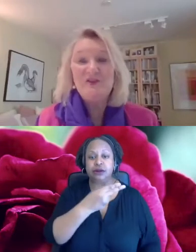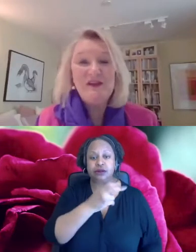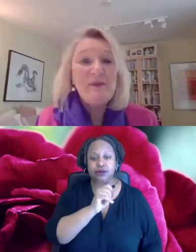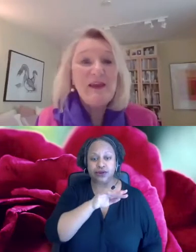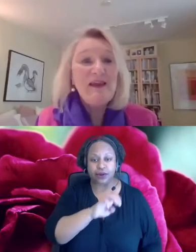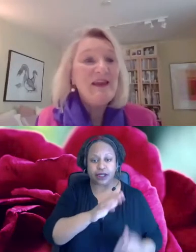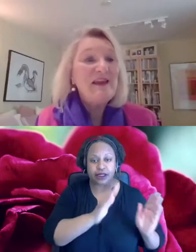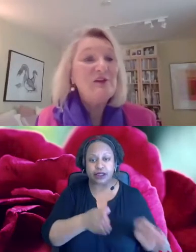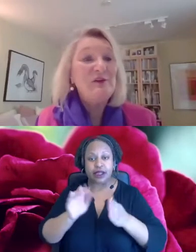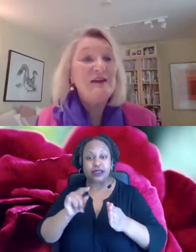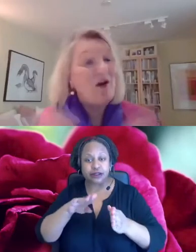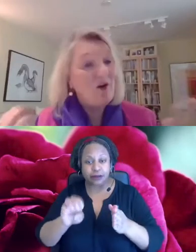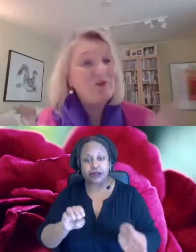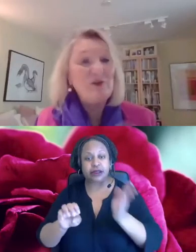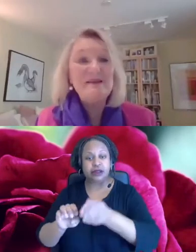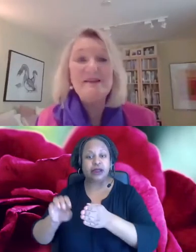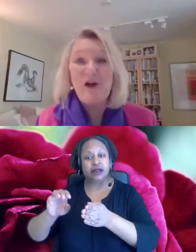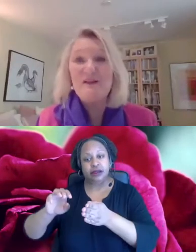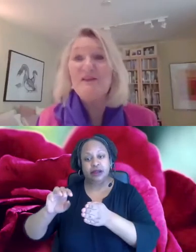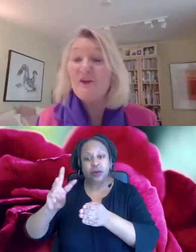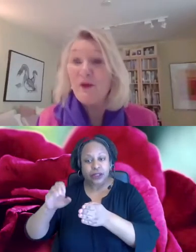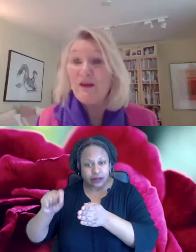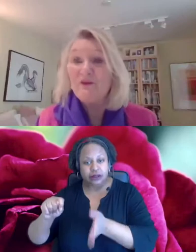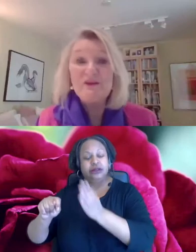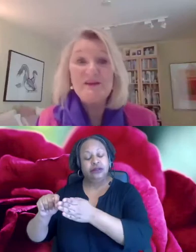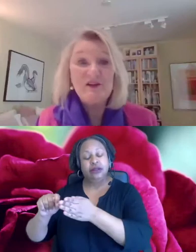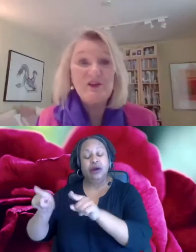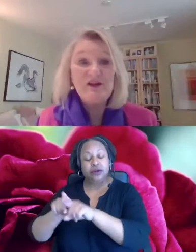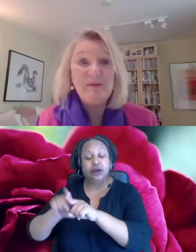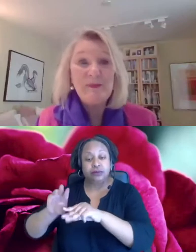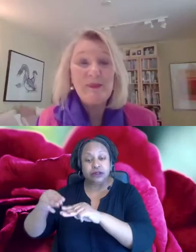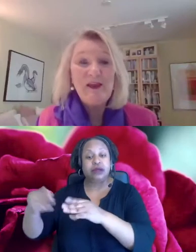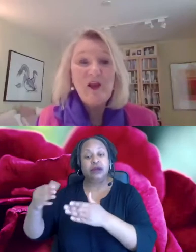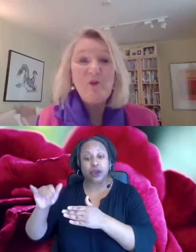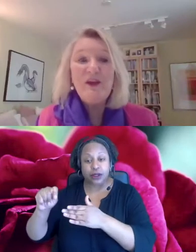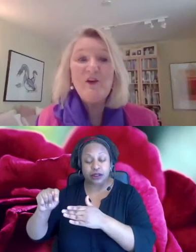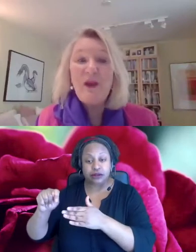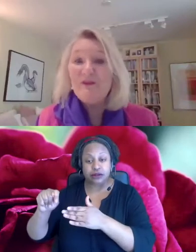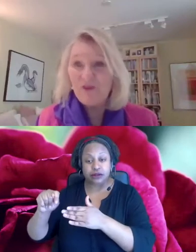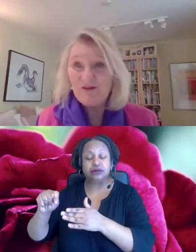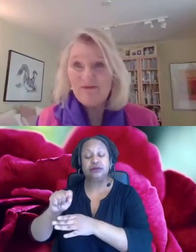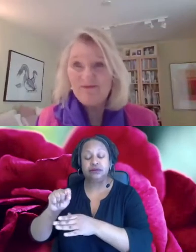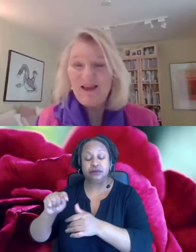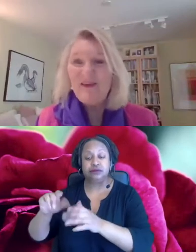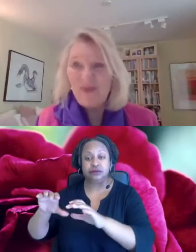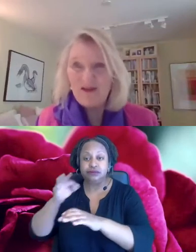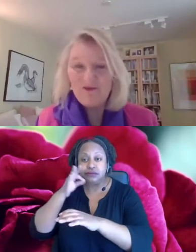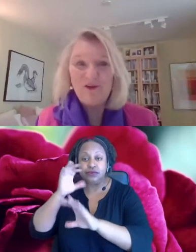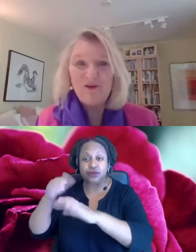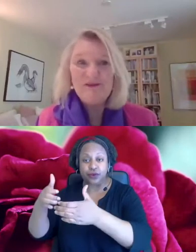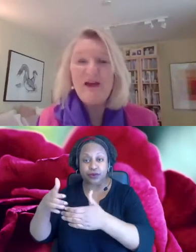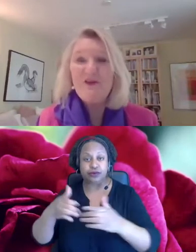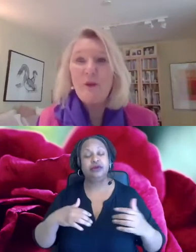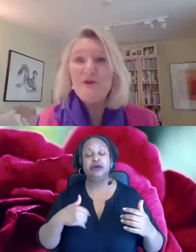the Anishinaabe, including also the Mississaugas of the Credit First Nation. We are grateful and